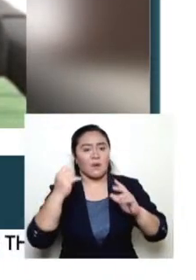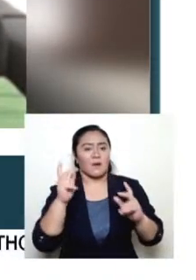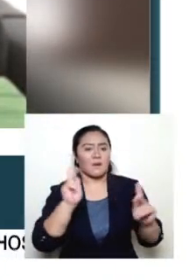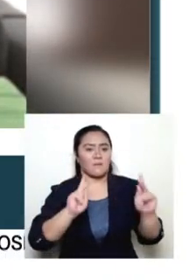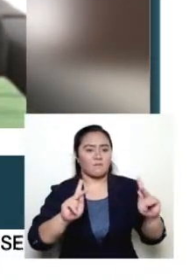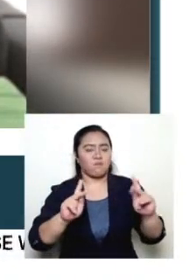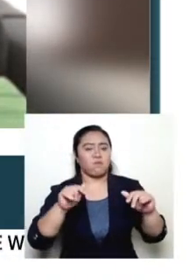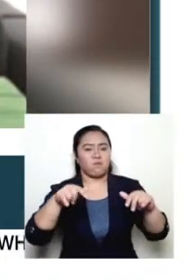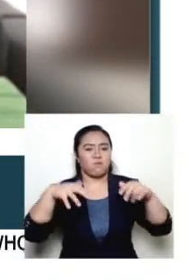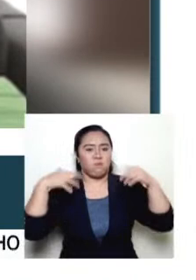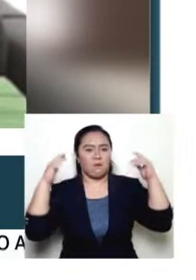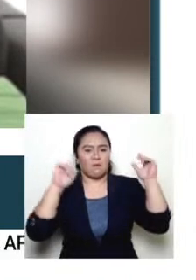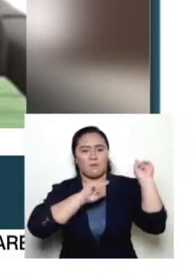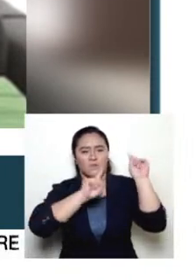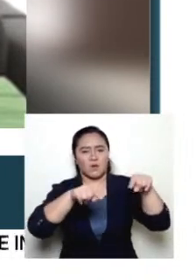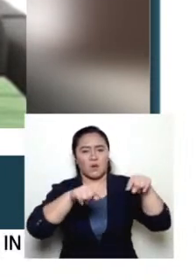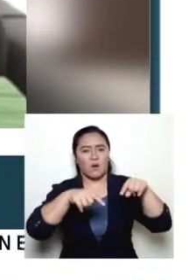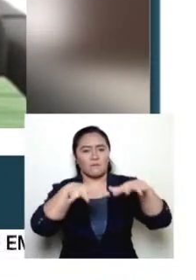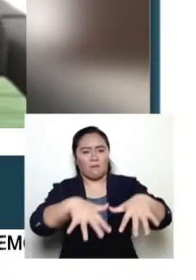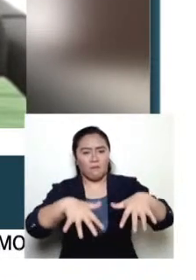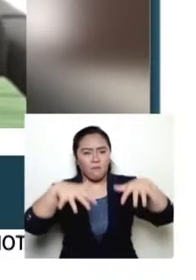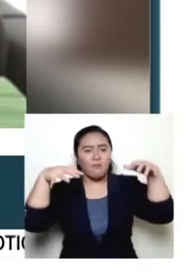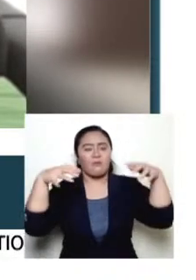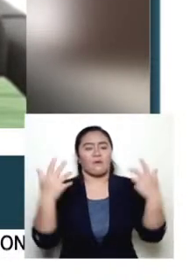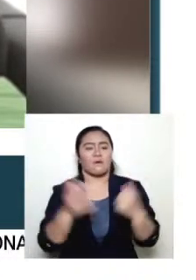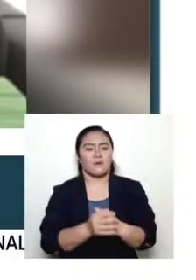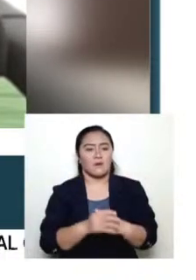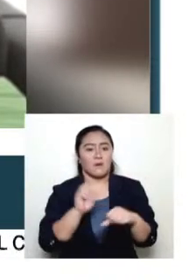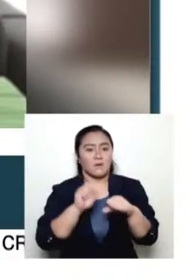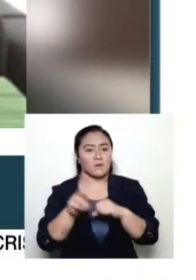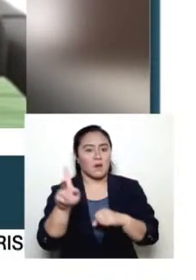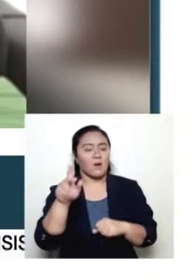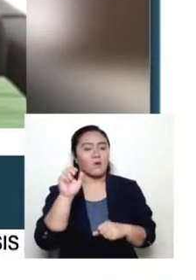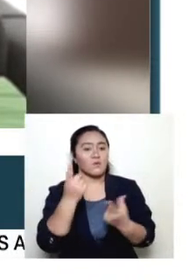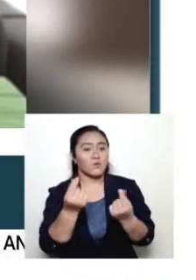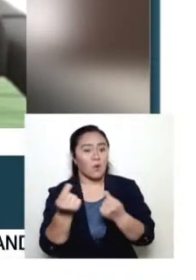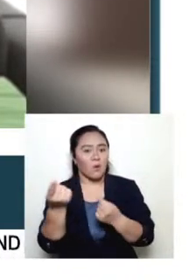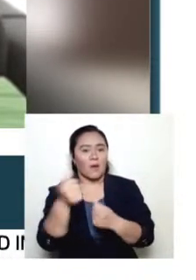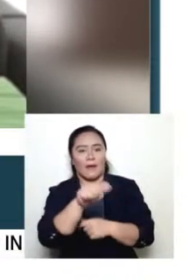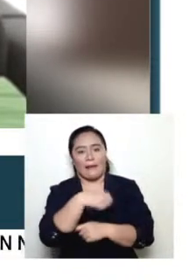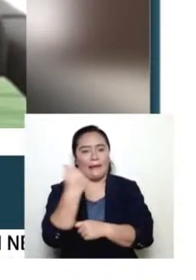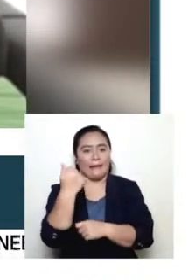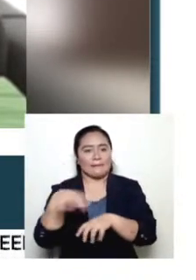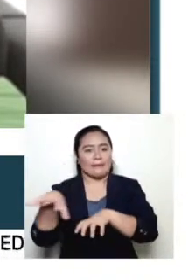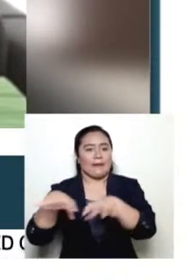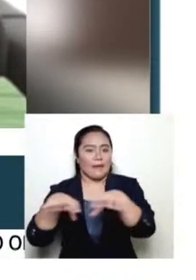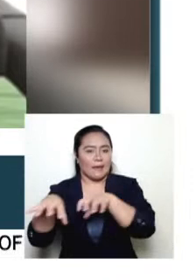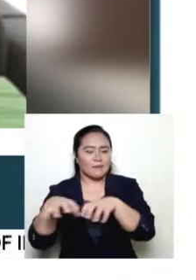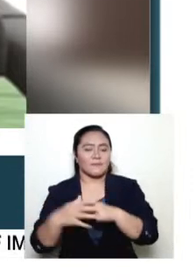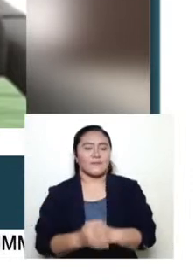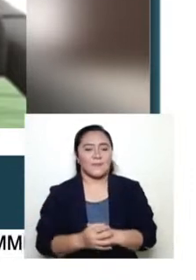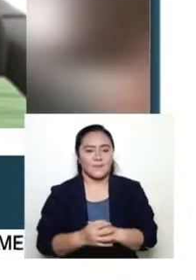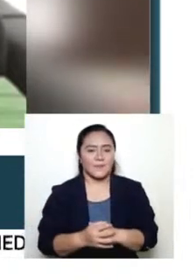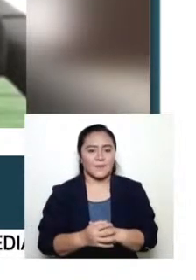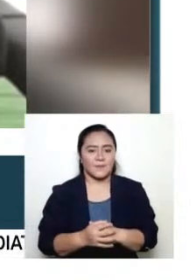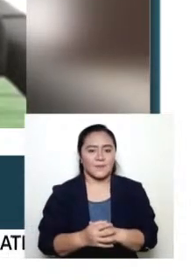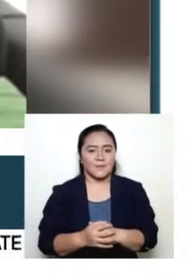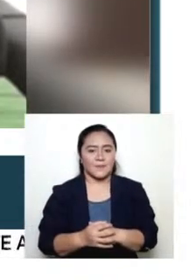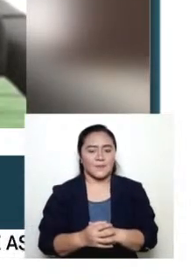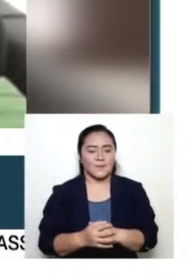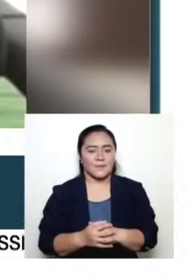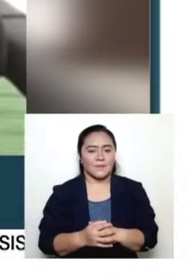VP Lenny Robredo, they have to resort to this kind of underhanded tactics. So, Attorney